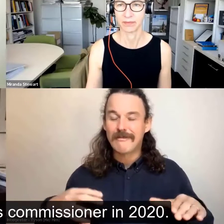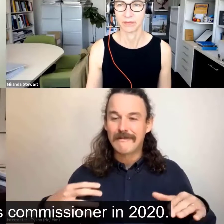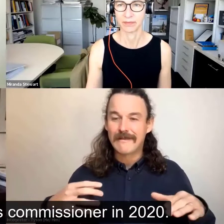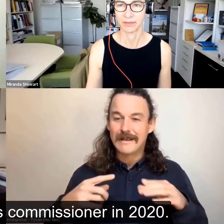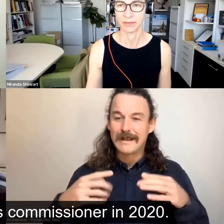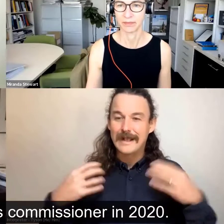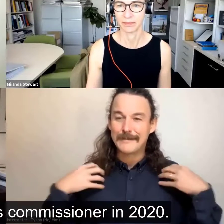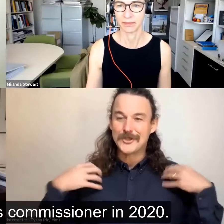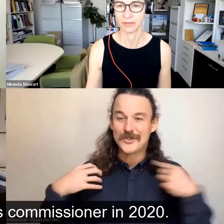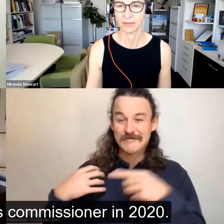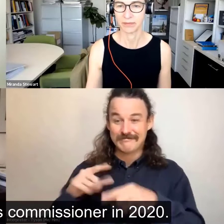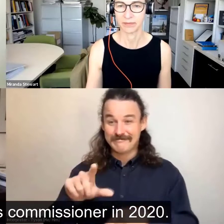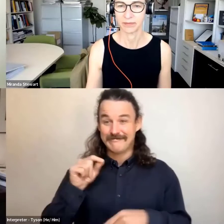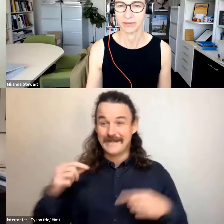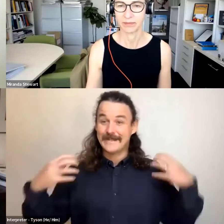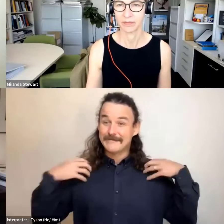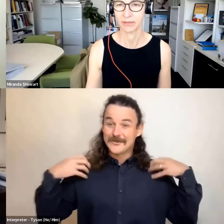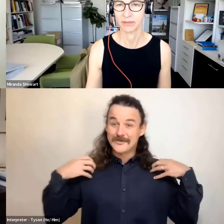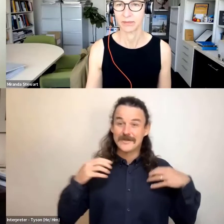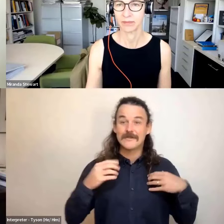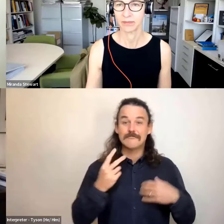Commissioner in 2020.